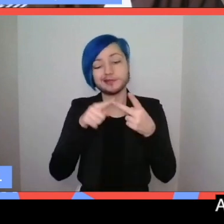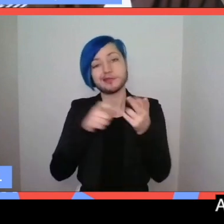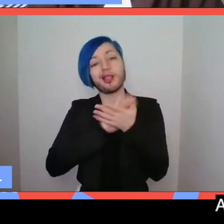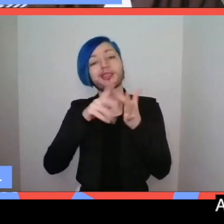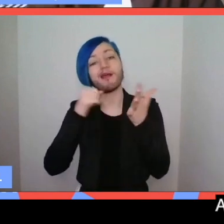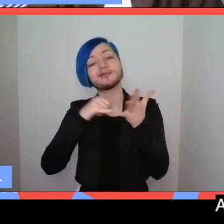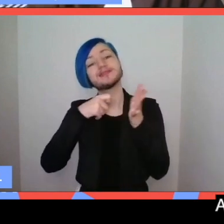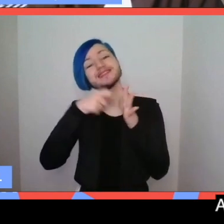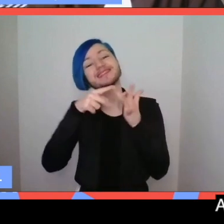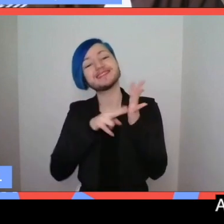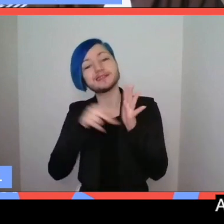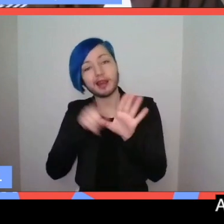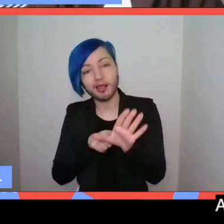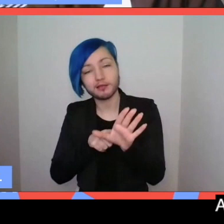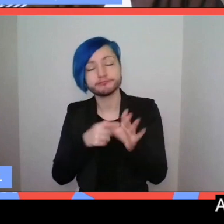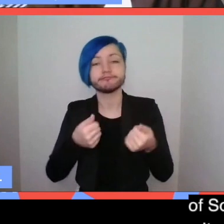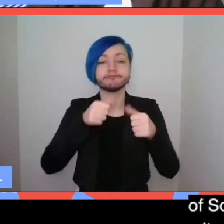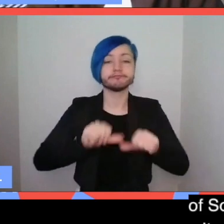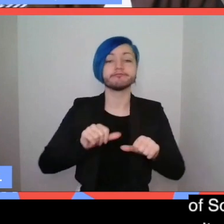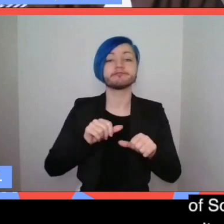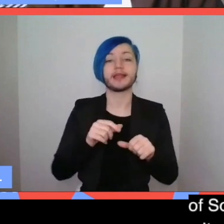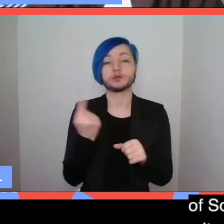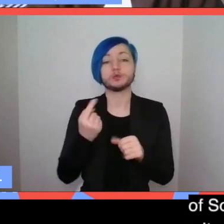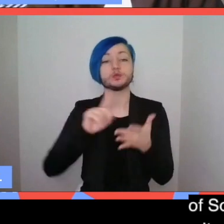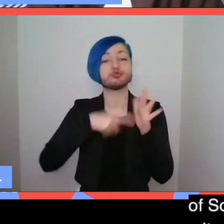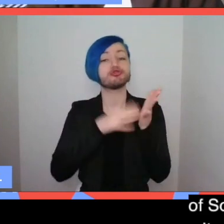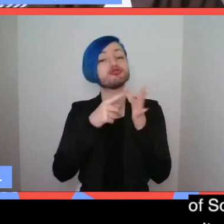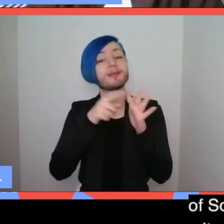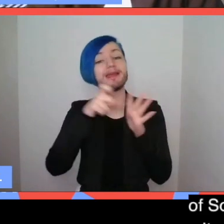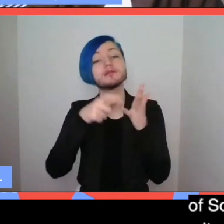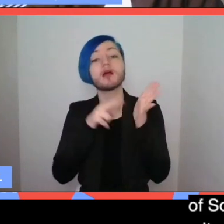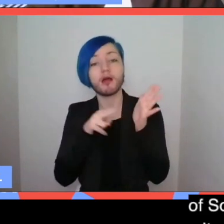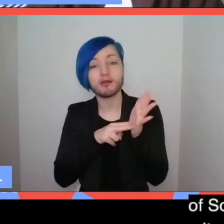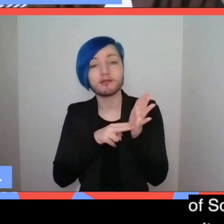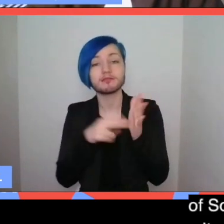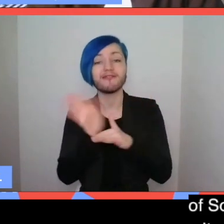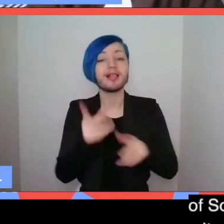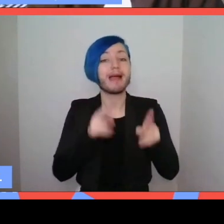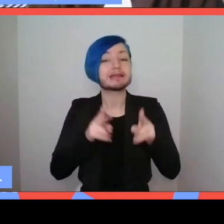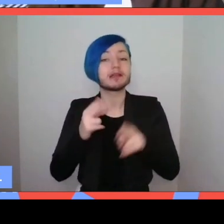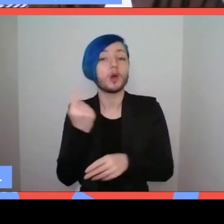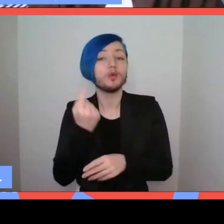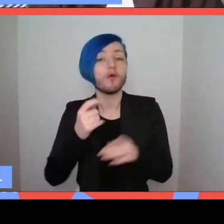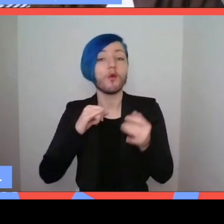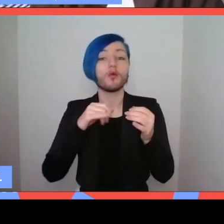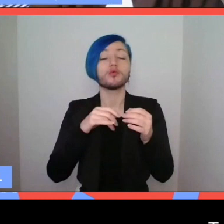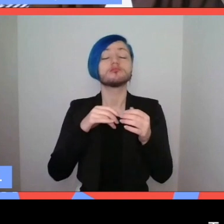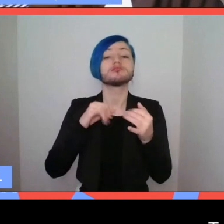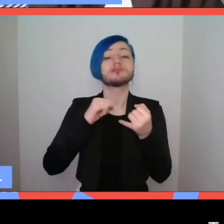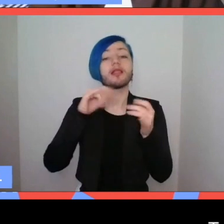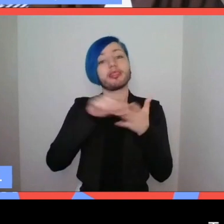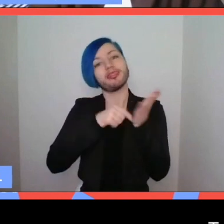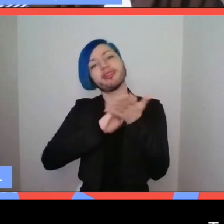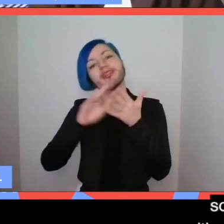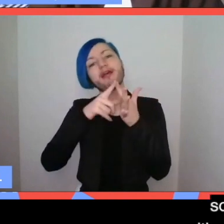also Jamie Dunn, who is the film editor of Scotland's largest arts and culture magazine, The Skinny.